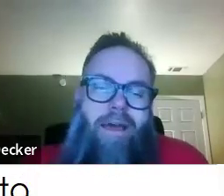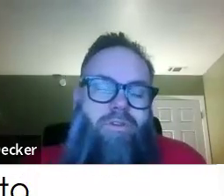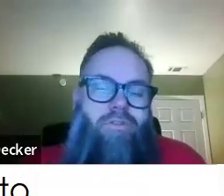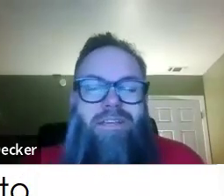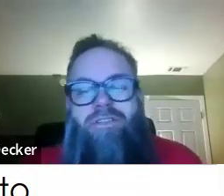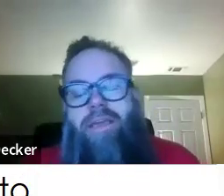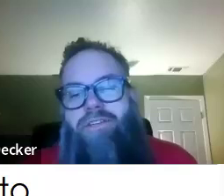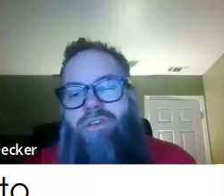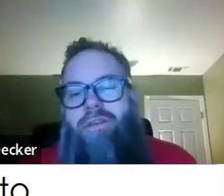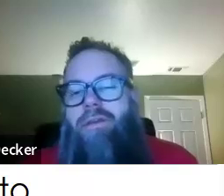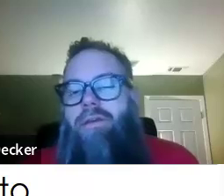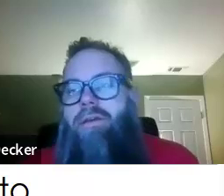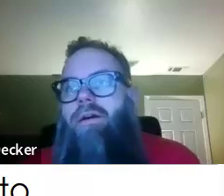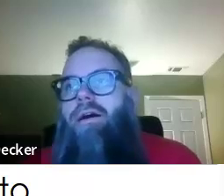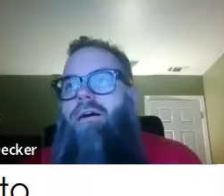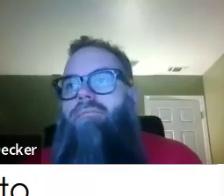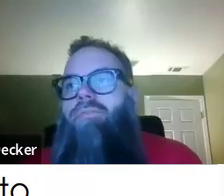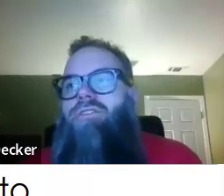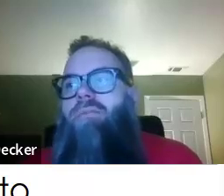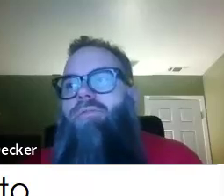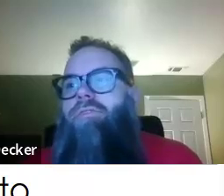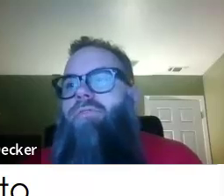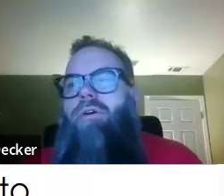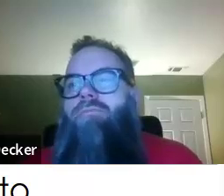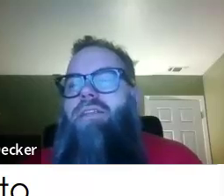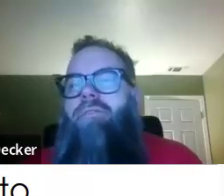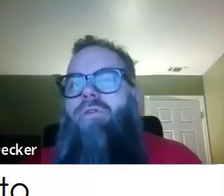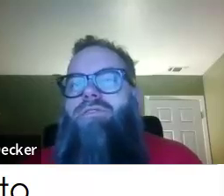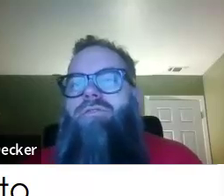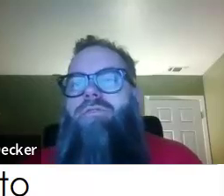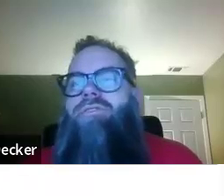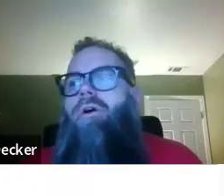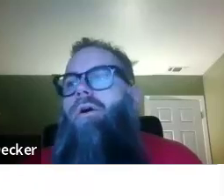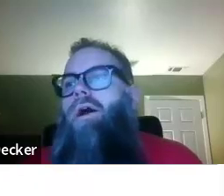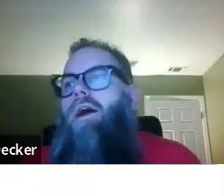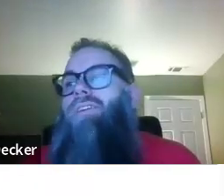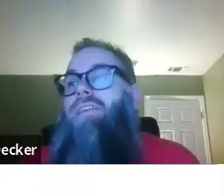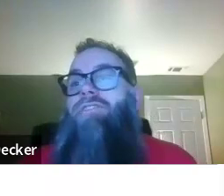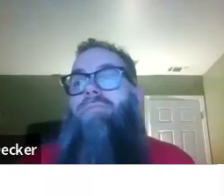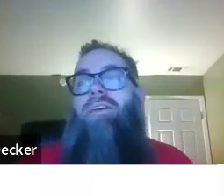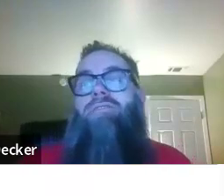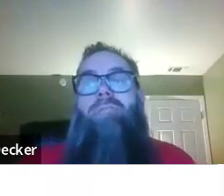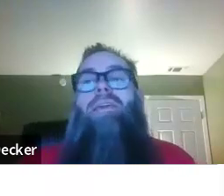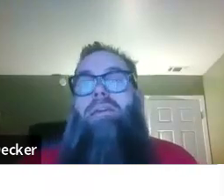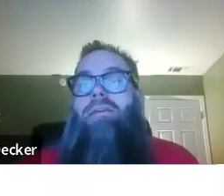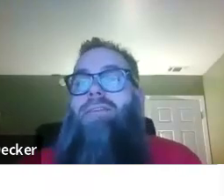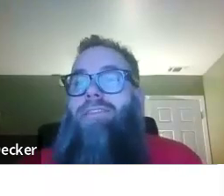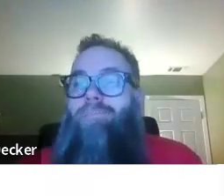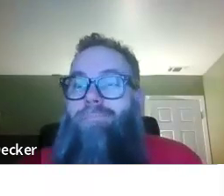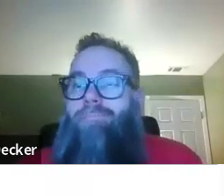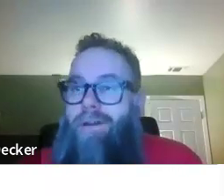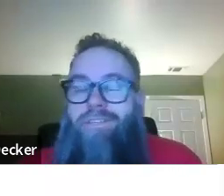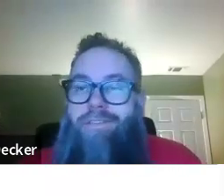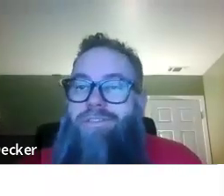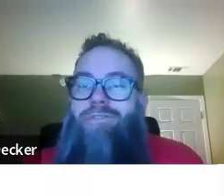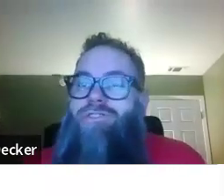sometimes impact whether it's education. There's a number of different realms that have crossovers. A big thing that jumps out to me is that